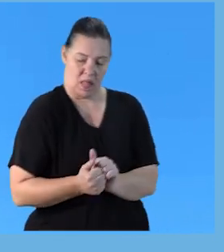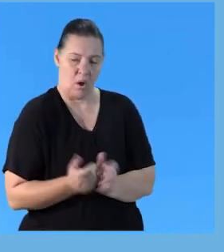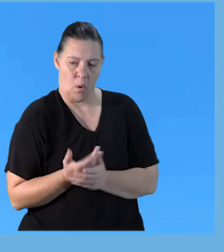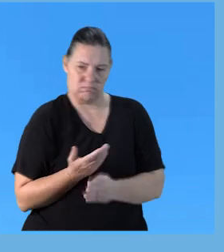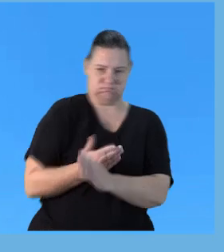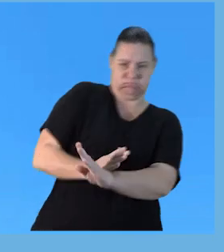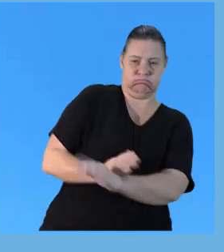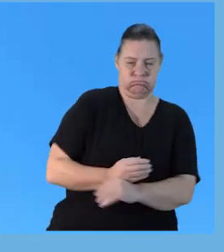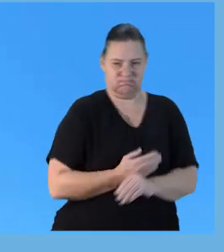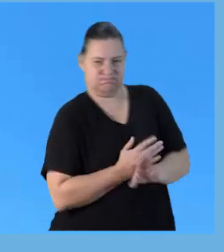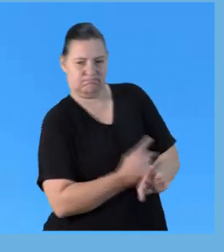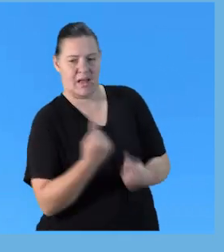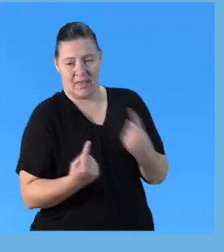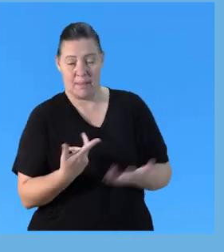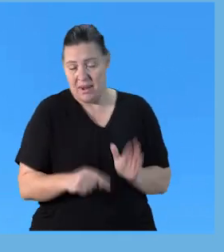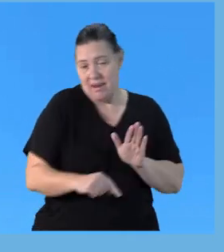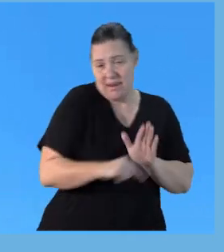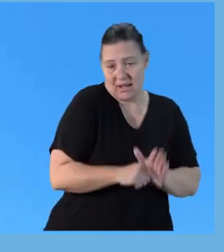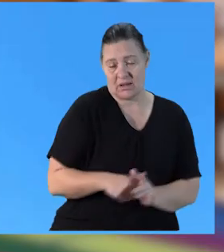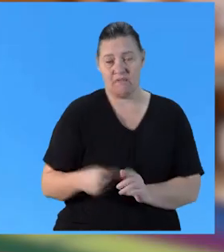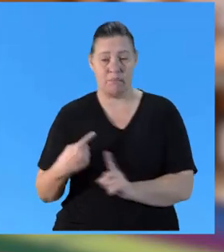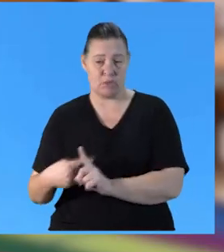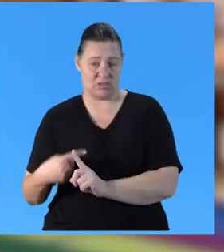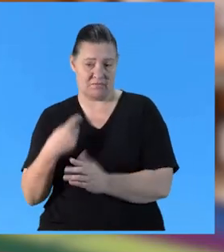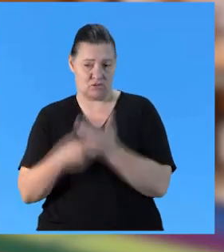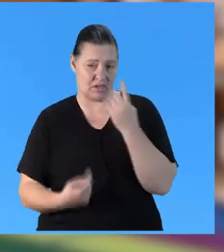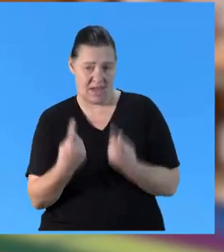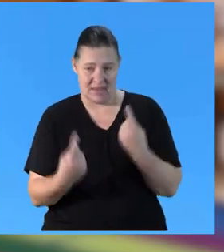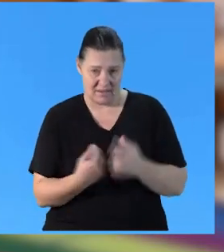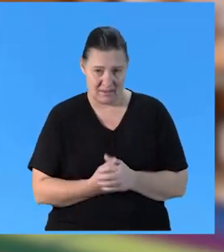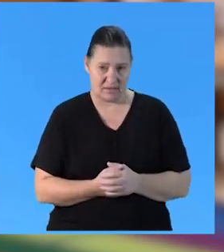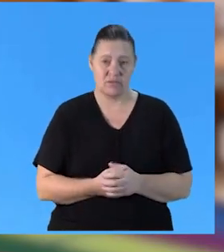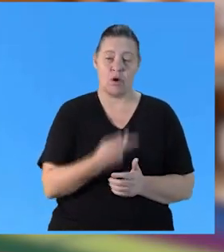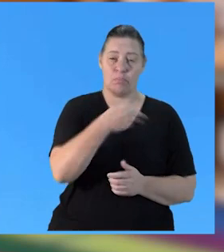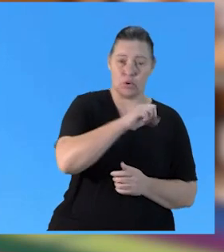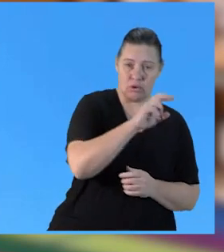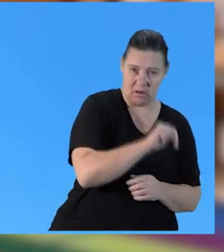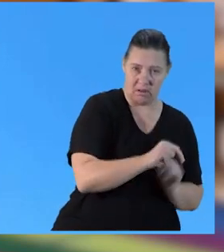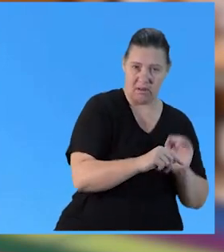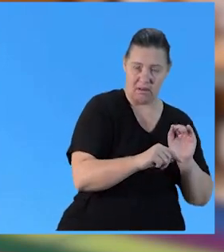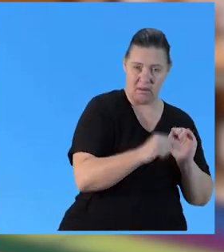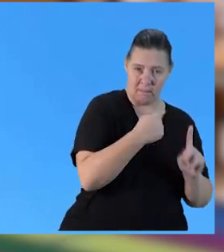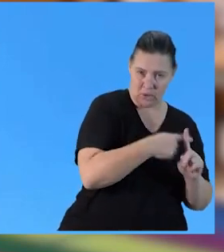to having our only cell there. So now, before moving on to the next set of